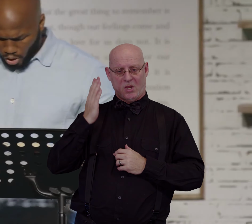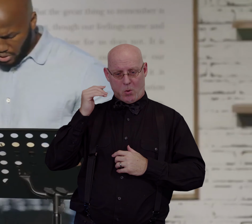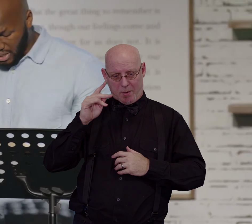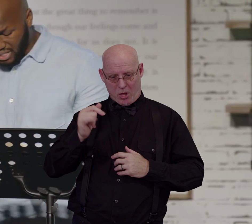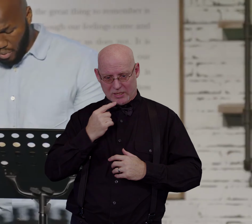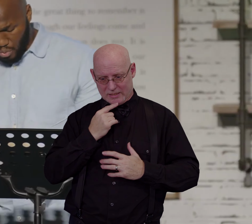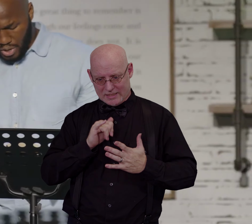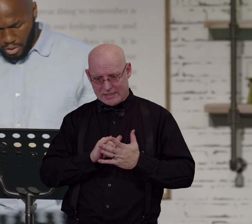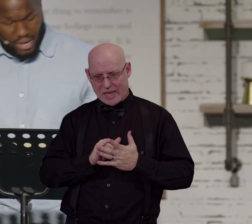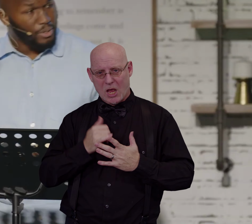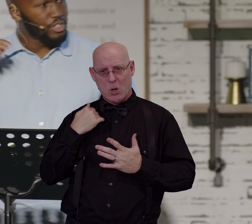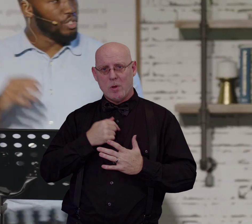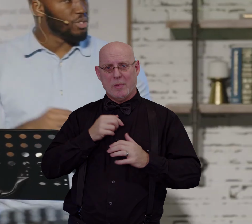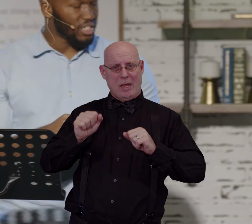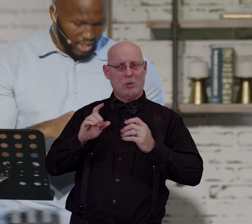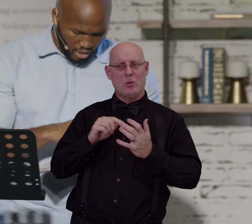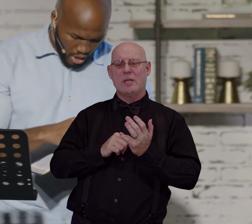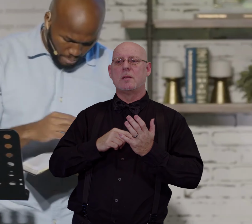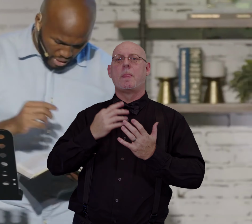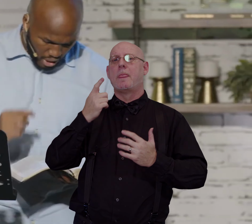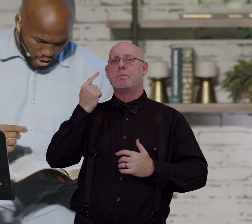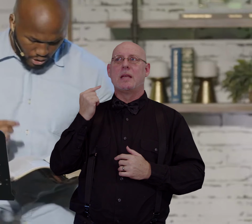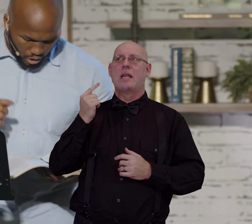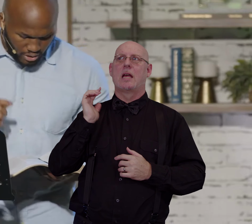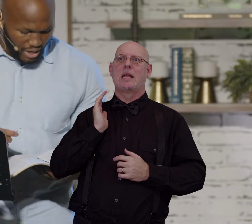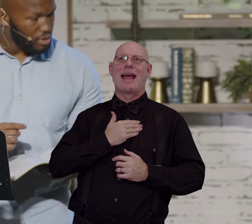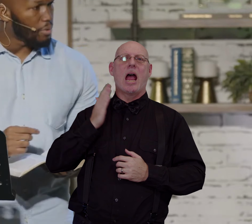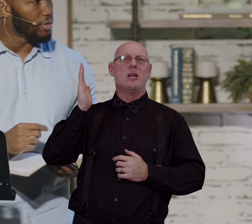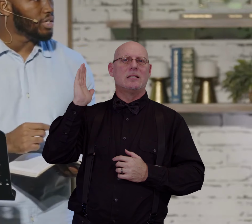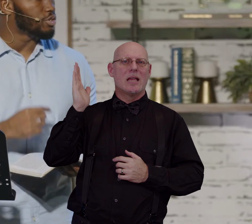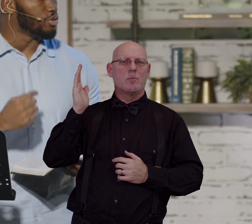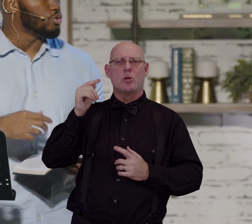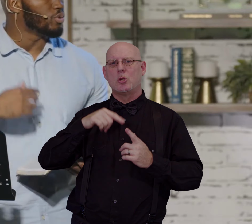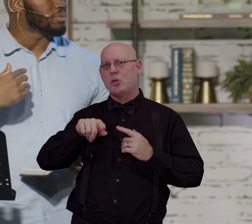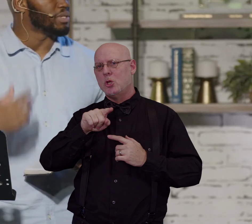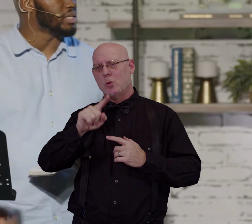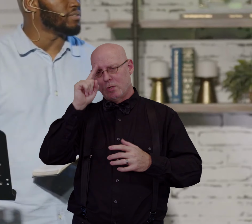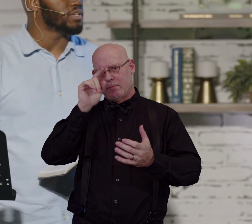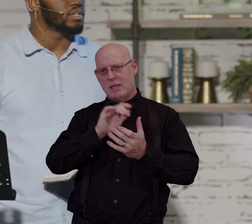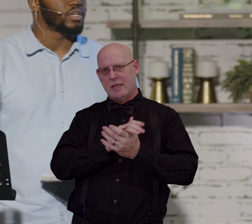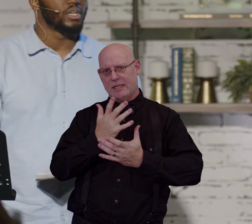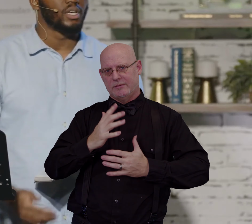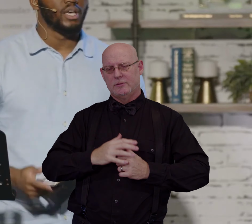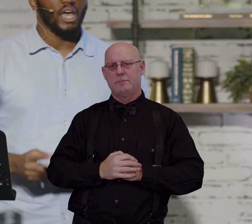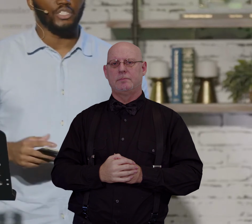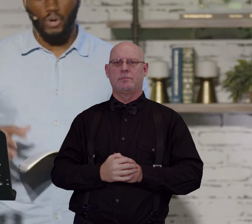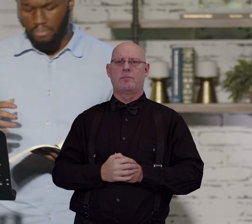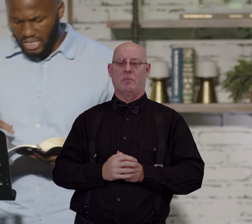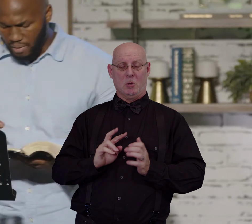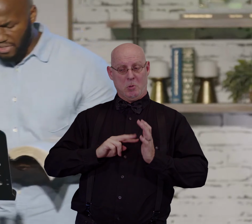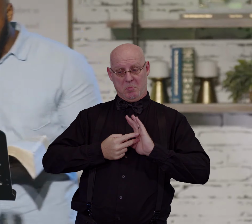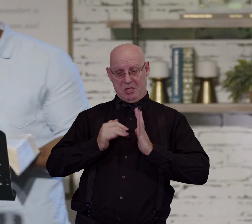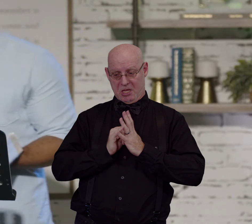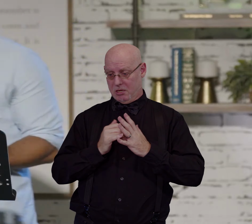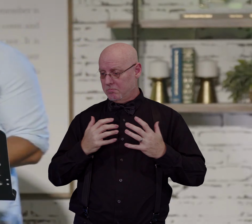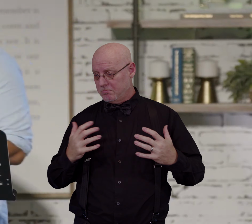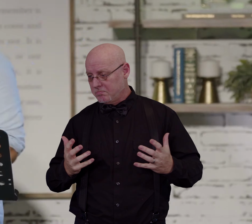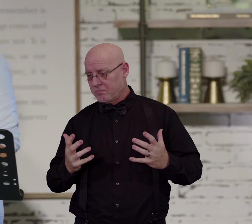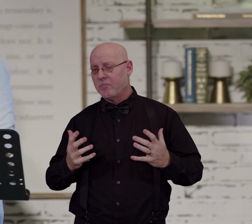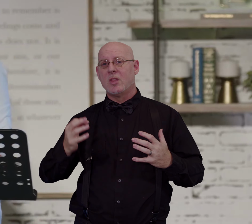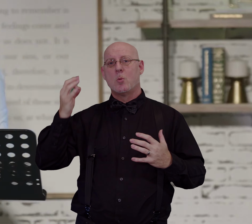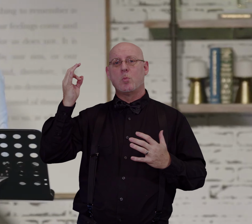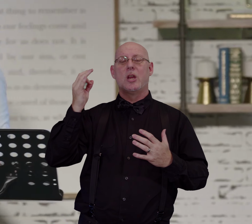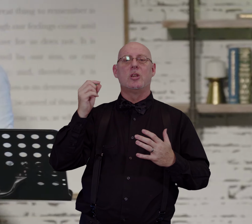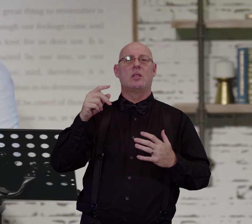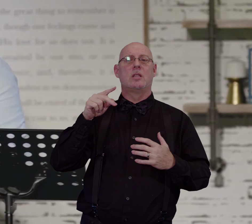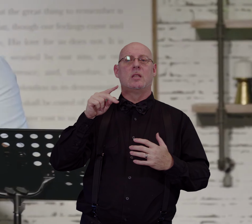reason why Paul says that we will be able to do this, he says, because our testimony to you was believed. And so what he means by this is the preaching